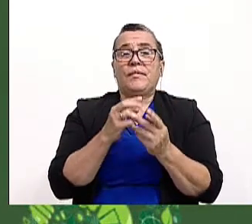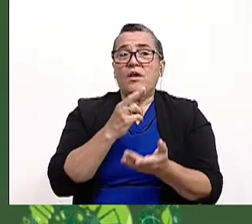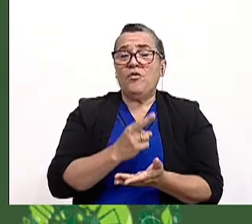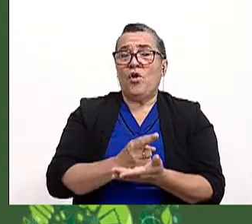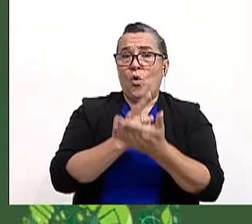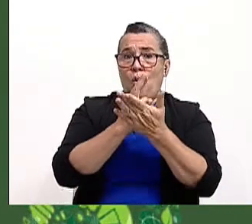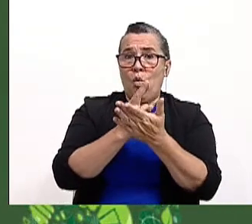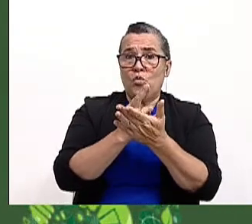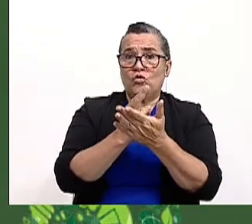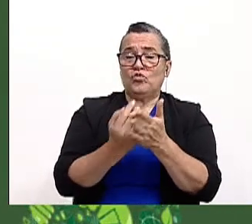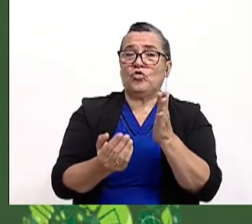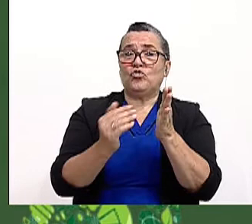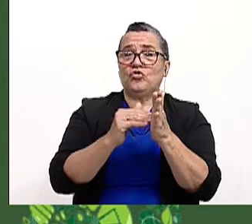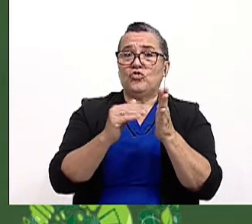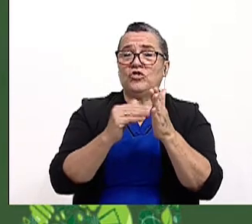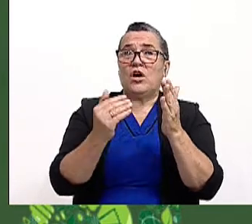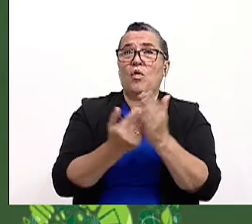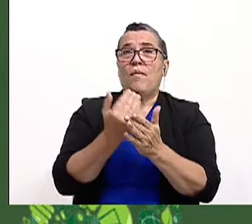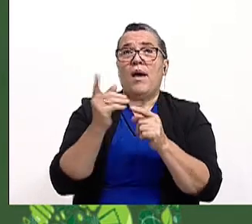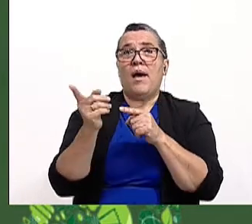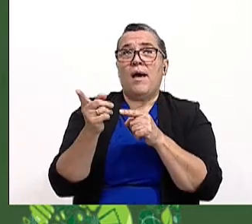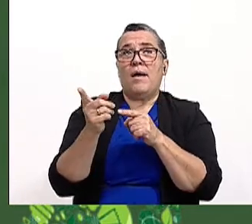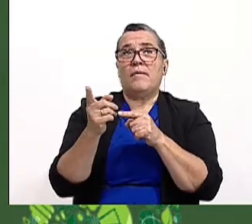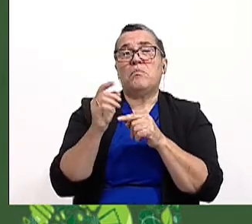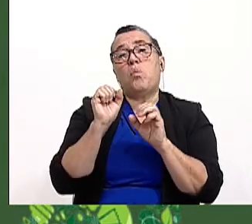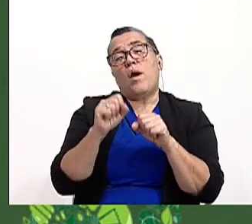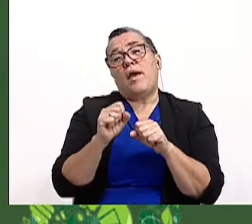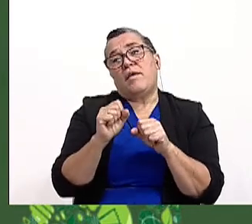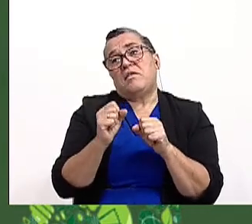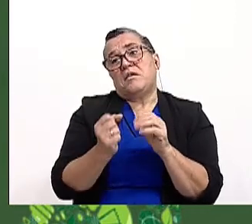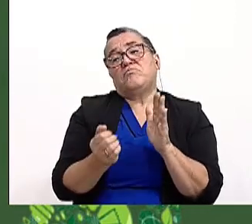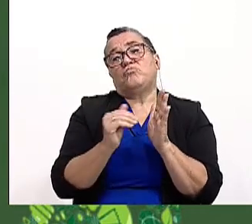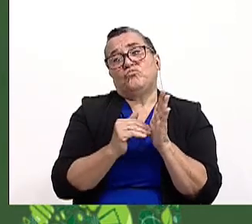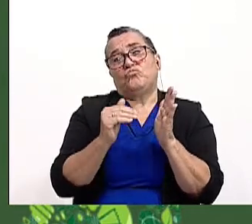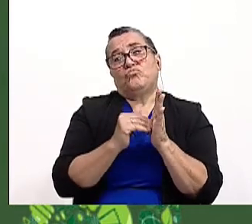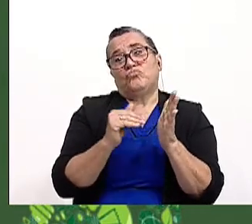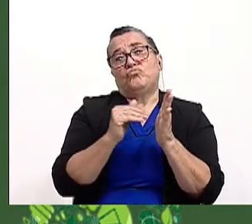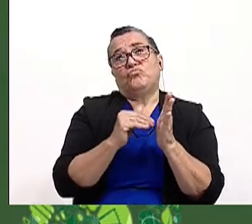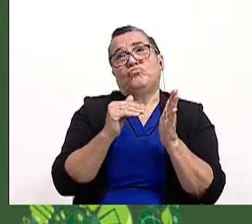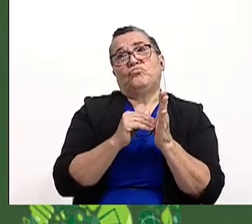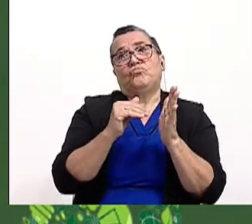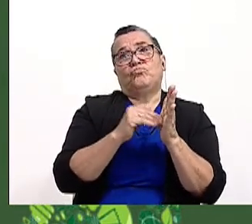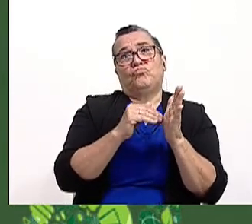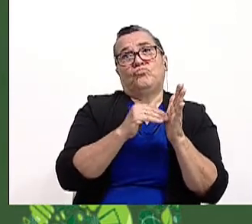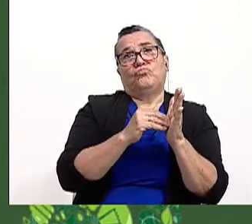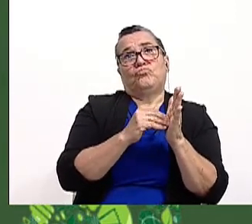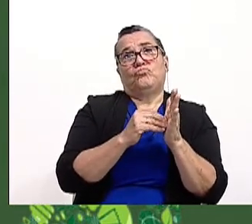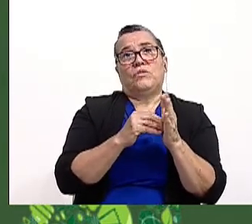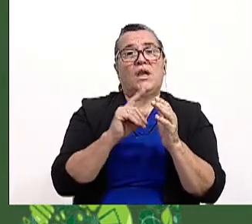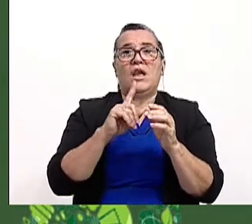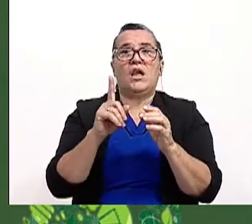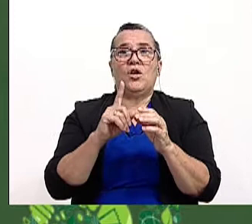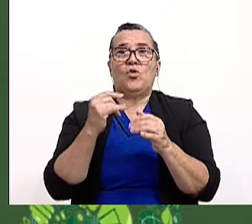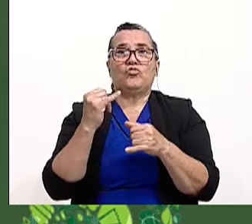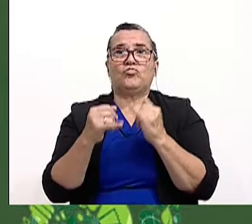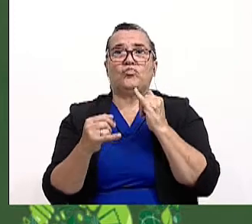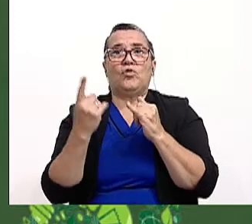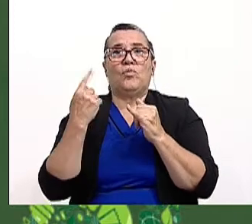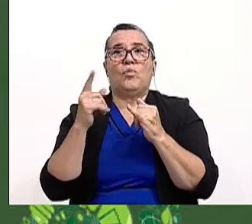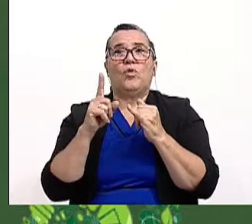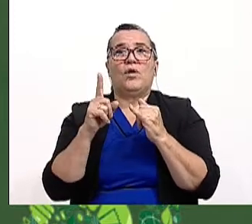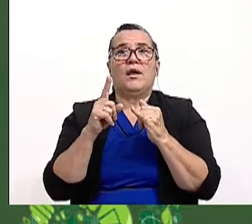Renewable sources. It is one that can be used repeatedly and doesn't run out because it is